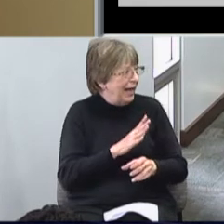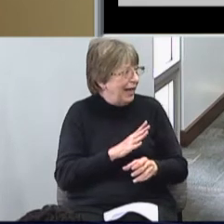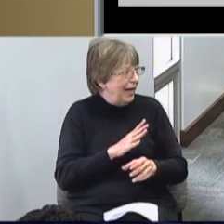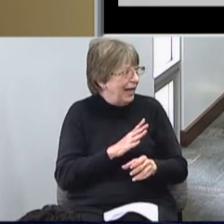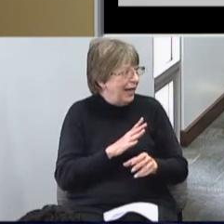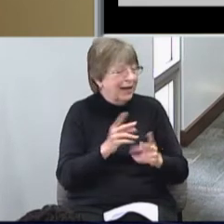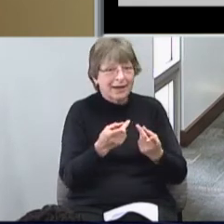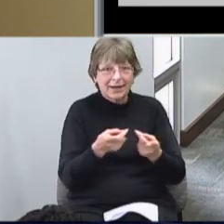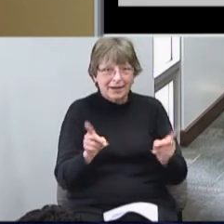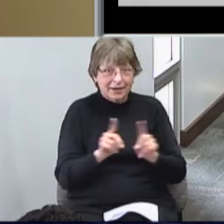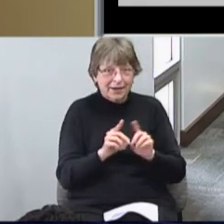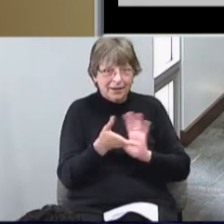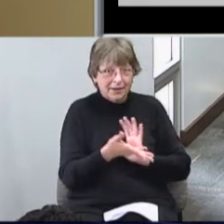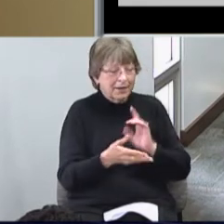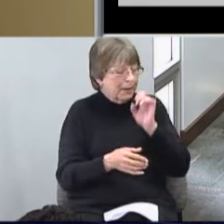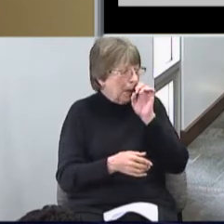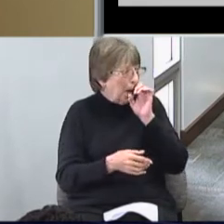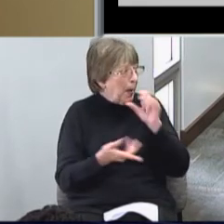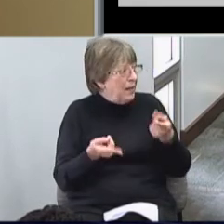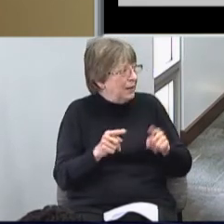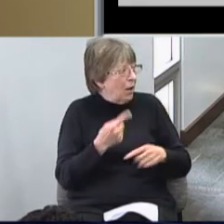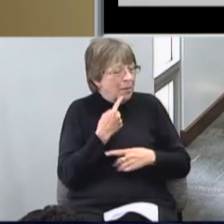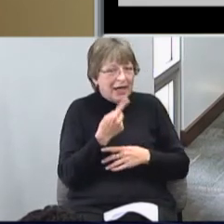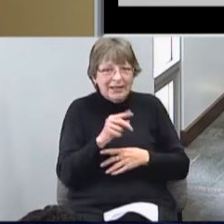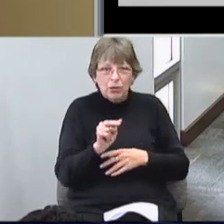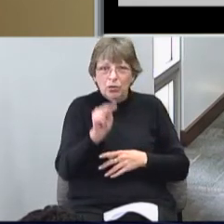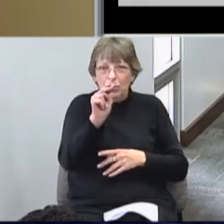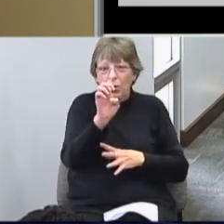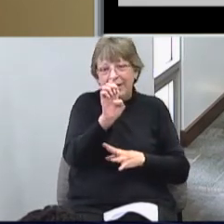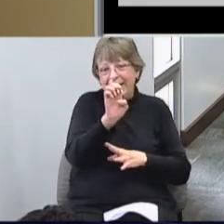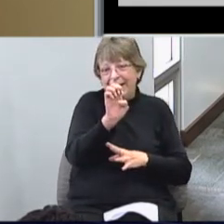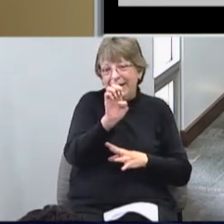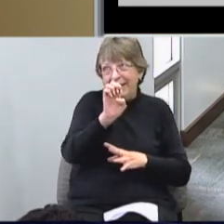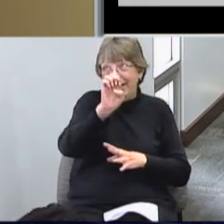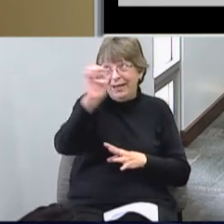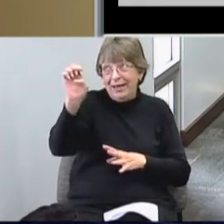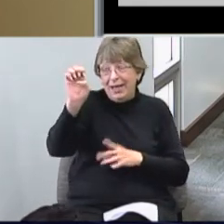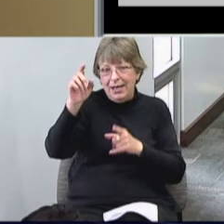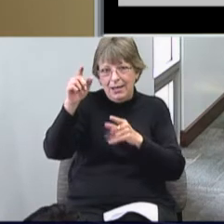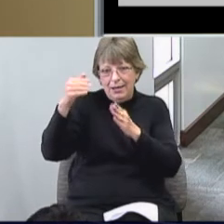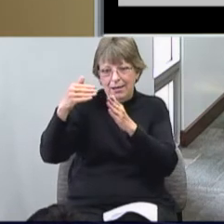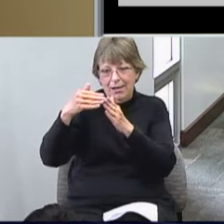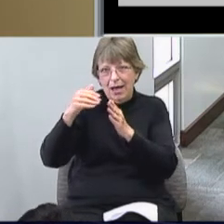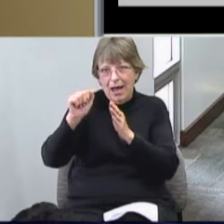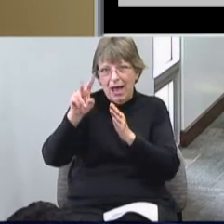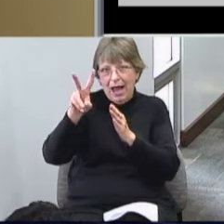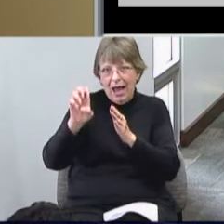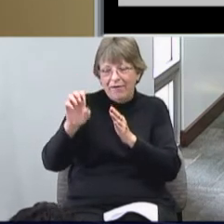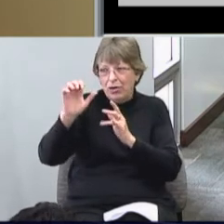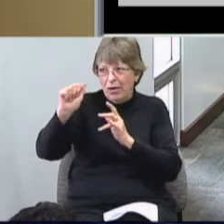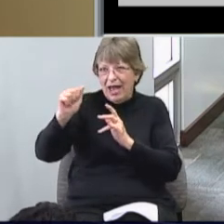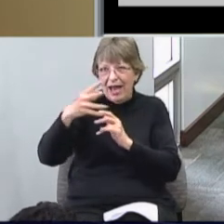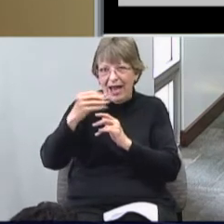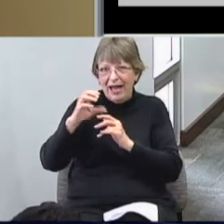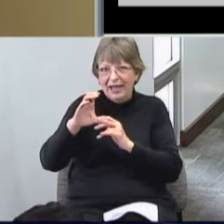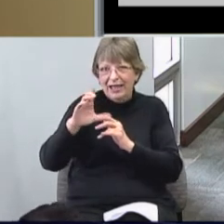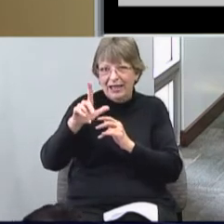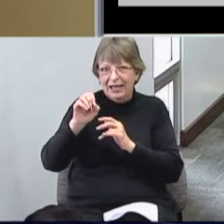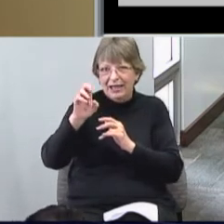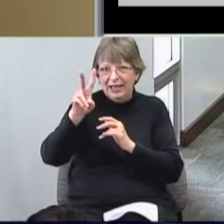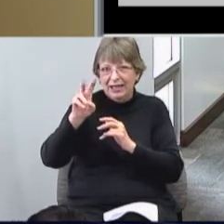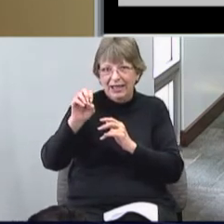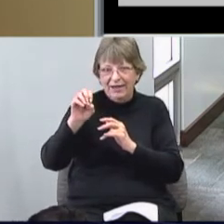forth. So as I mentioned, this is at the northeast corner of East Avenue A and North Cleveland Street. The district was created